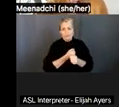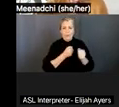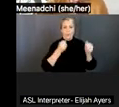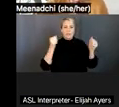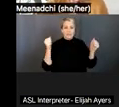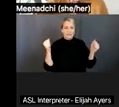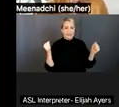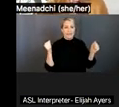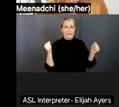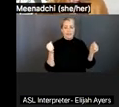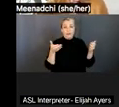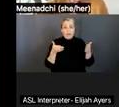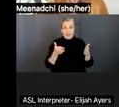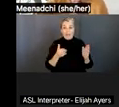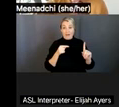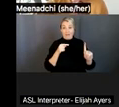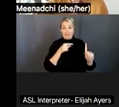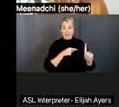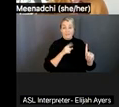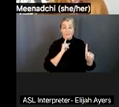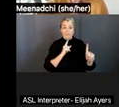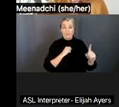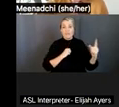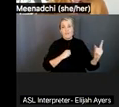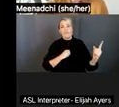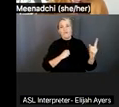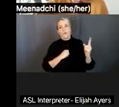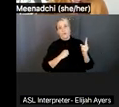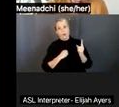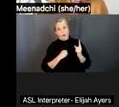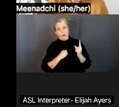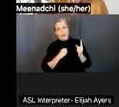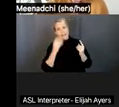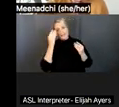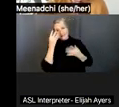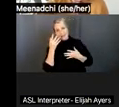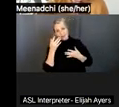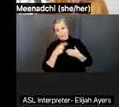to allow the no needs nomad to really come forward and tell you what they need.